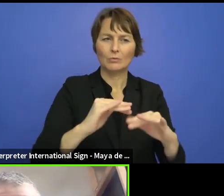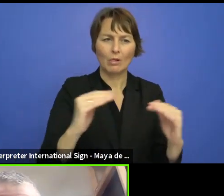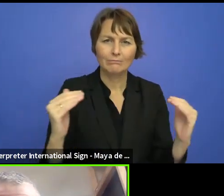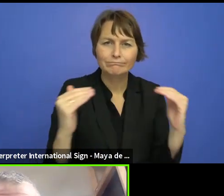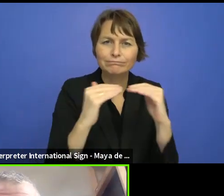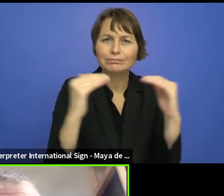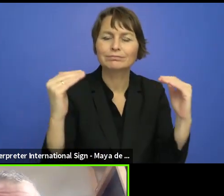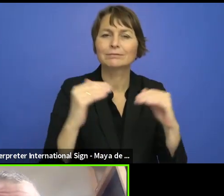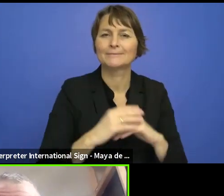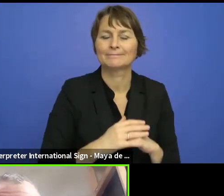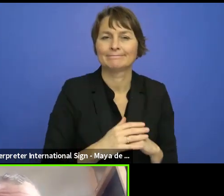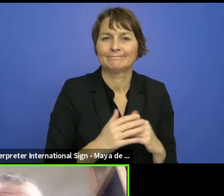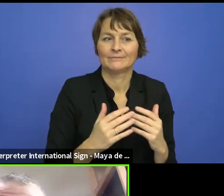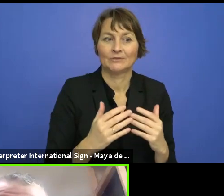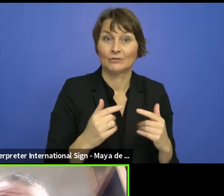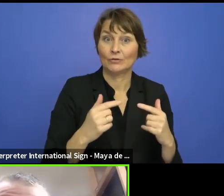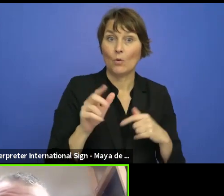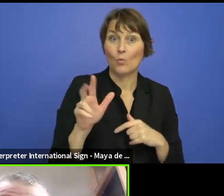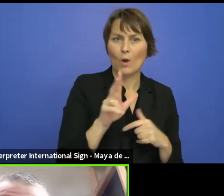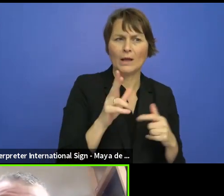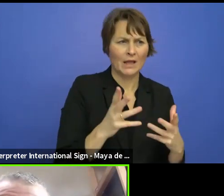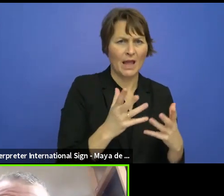Too much. This is clear. But also